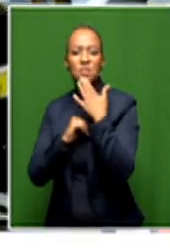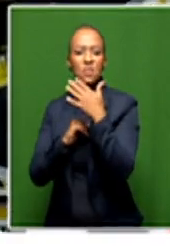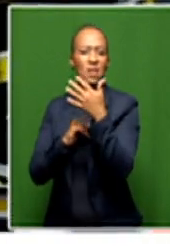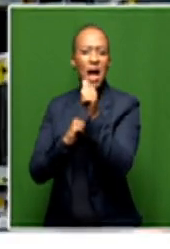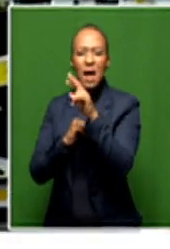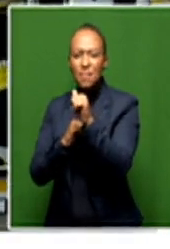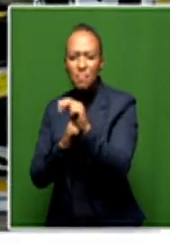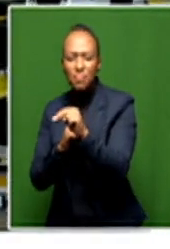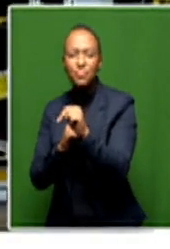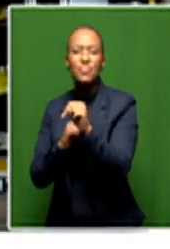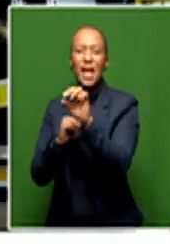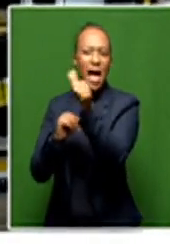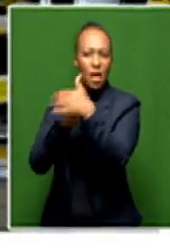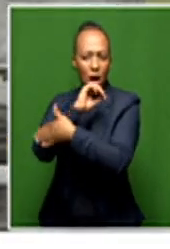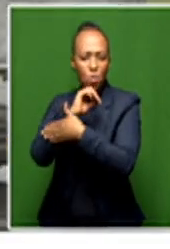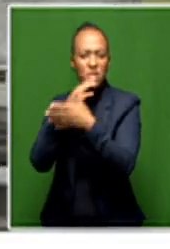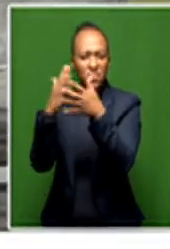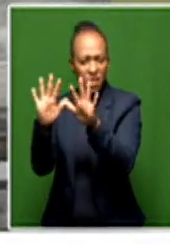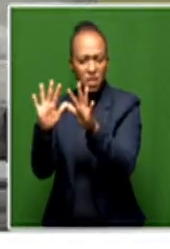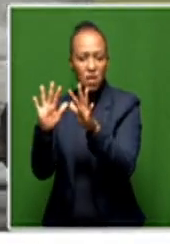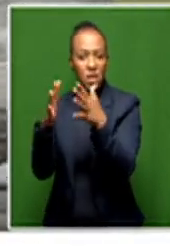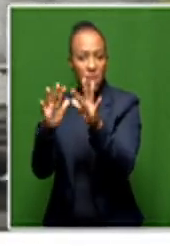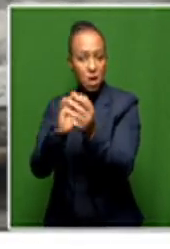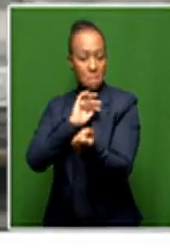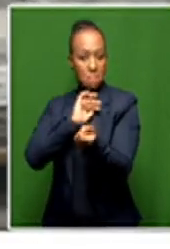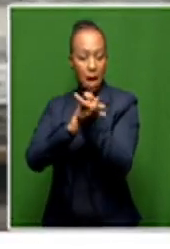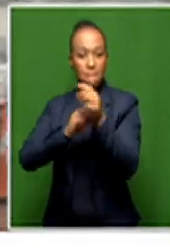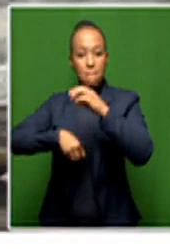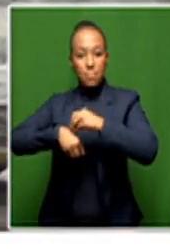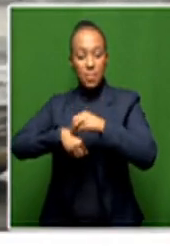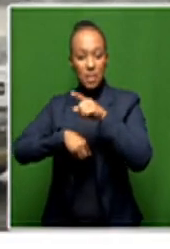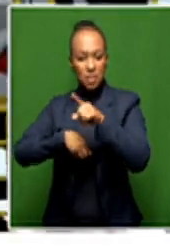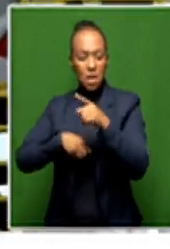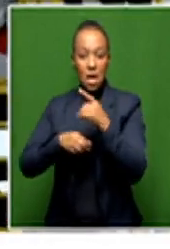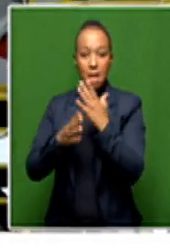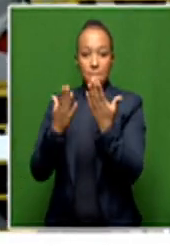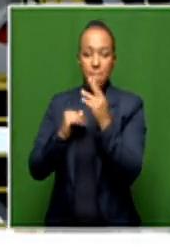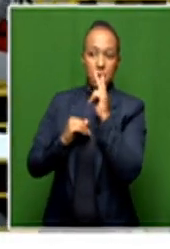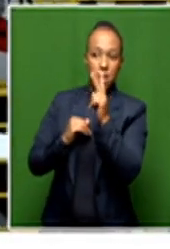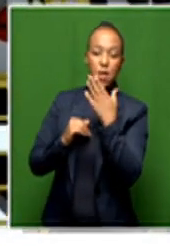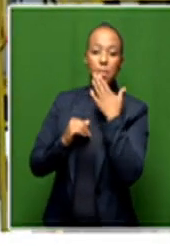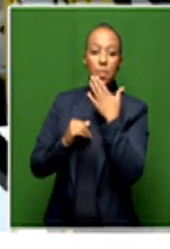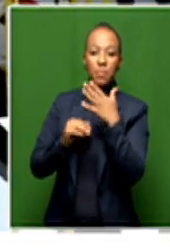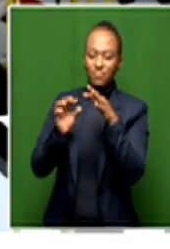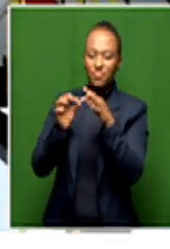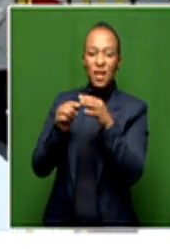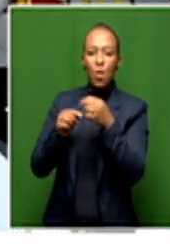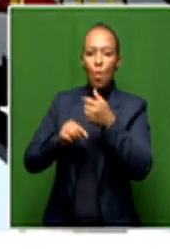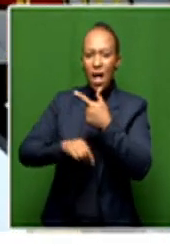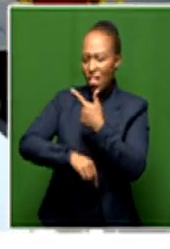Emirates, I mean, these countries they've encountered other problems that perhaps we're not looking at. I mean, the needles, the vials,